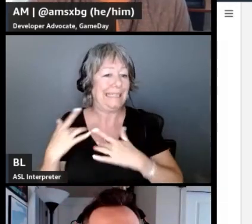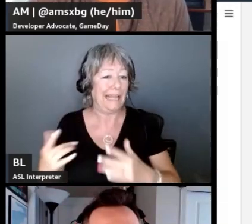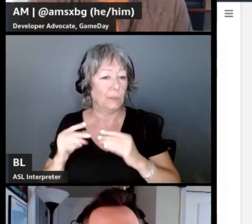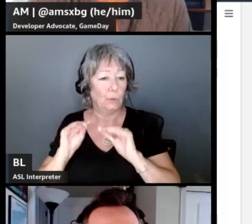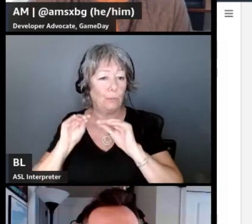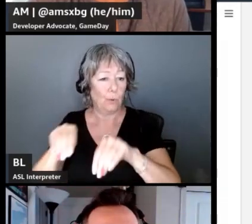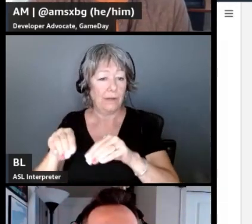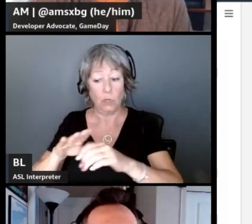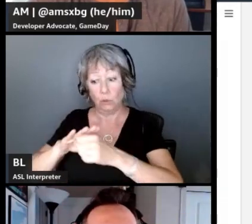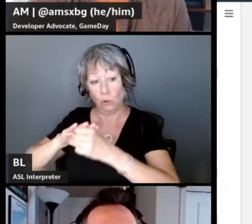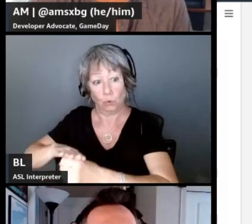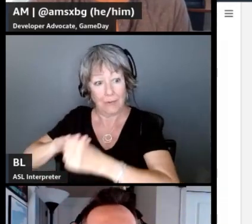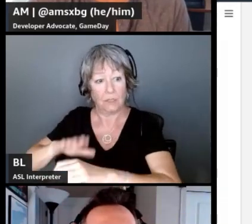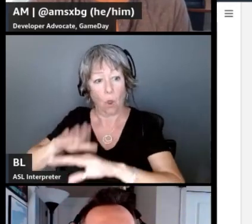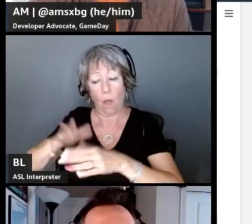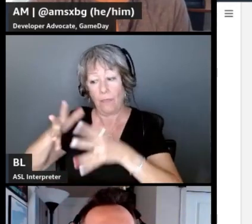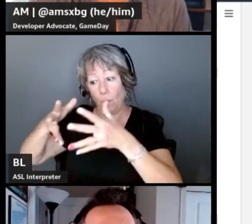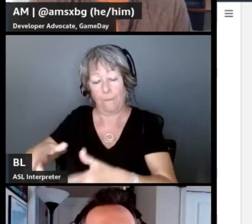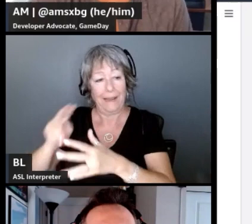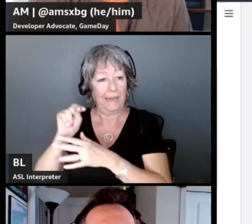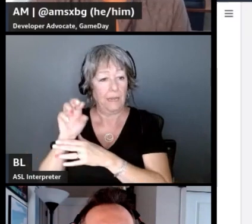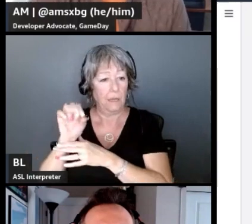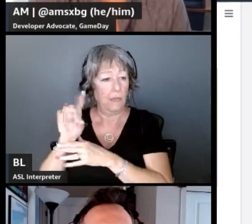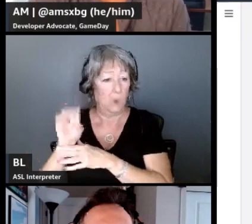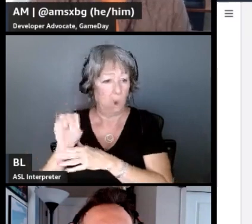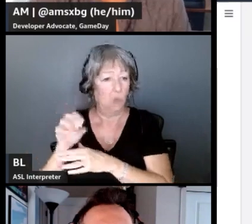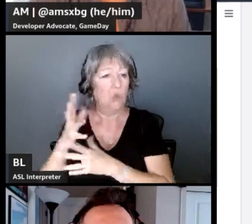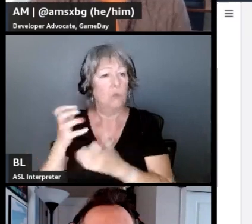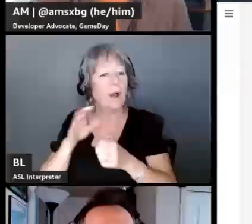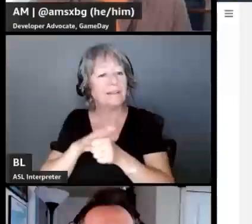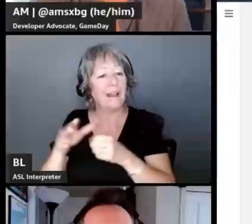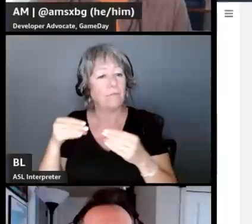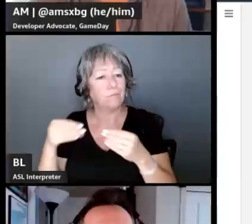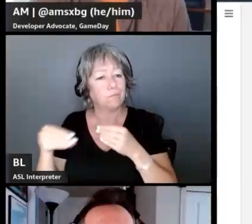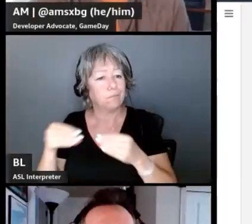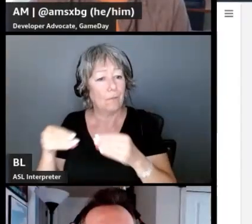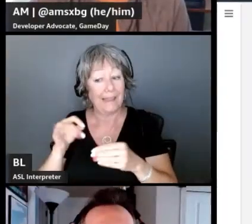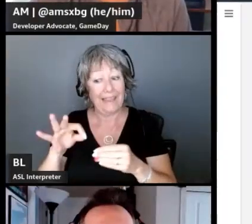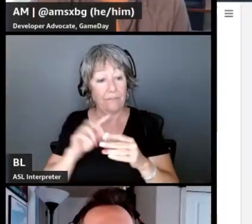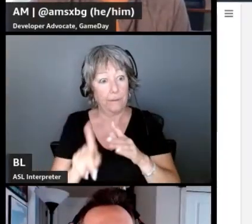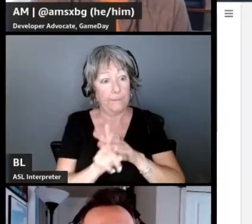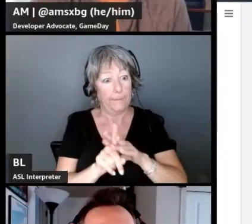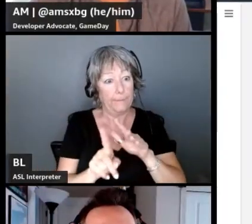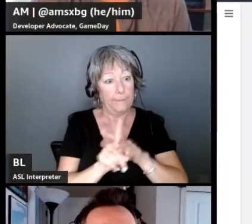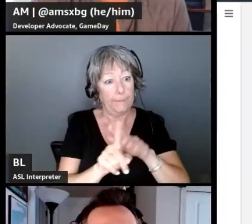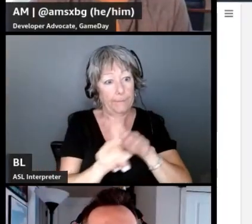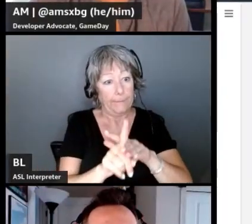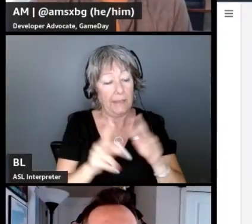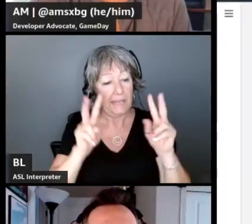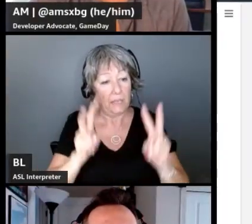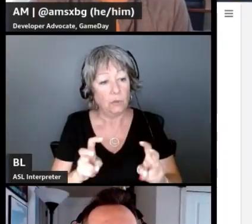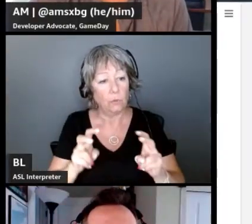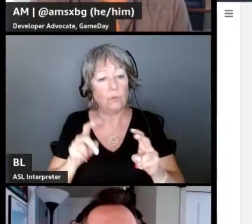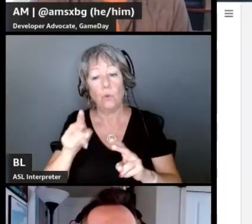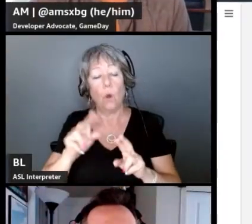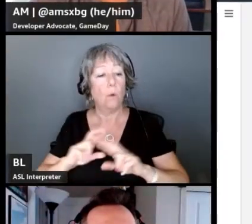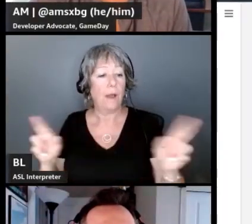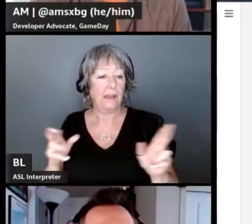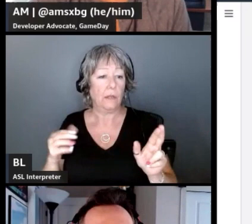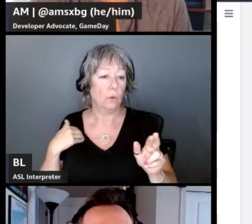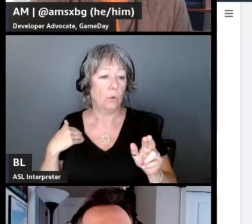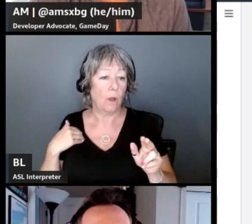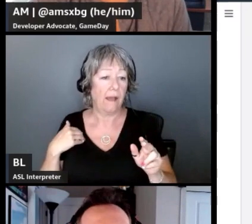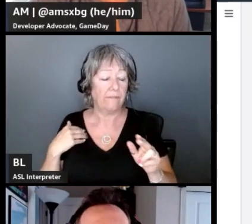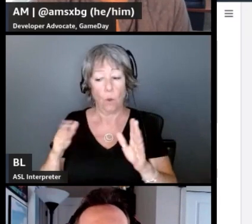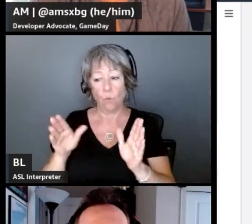So you want enough headroom so that if any of those issues happen, you are able to sort of have